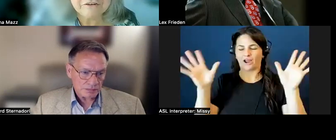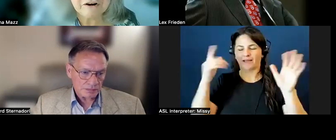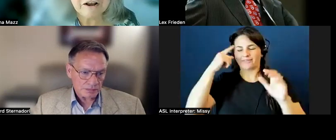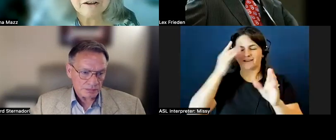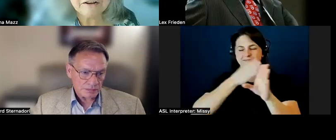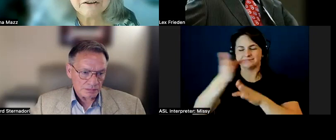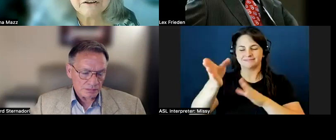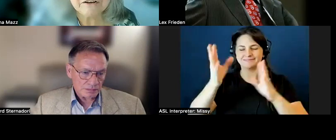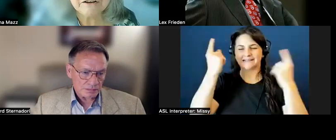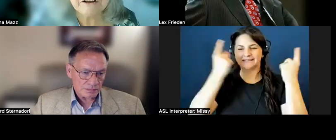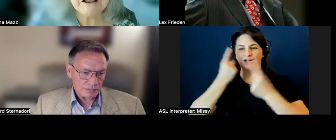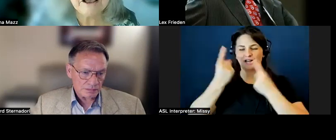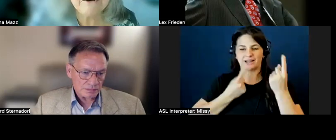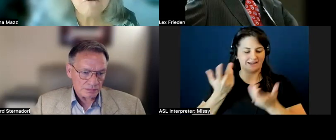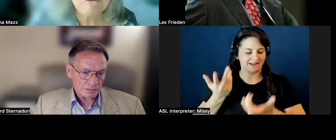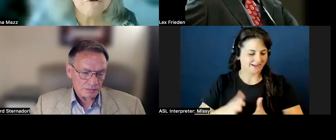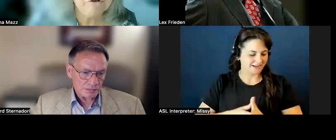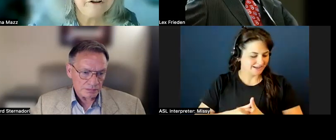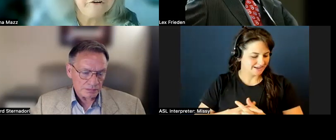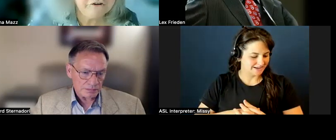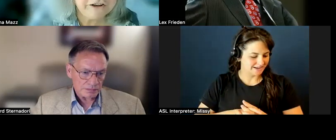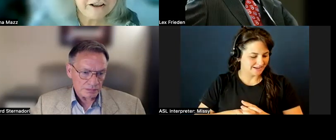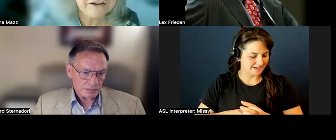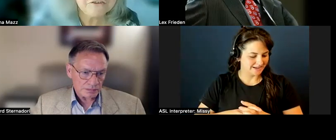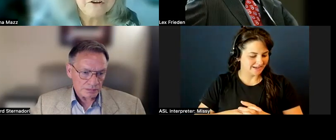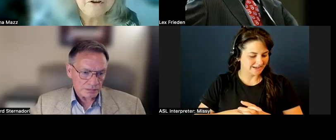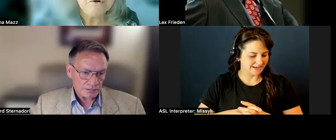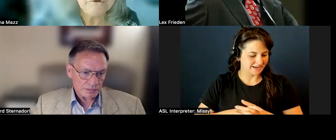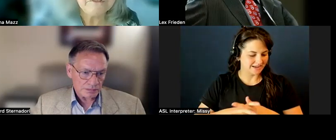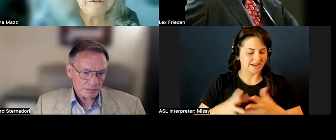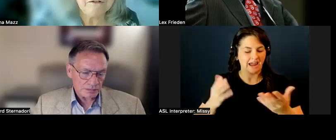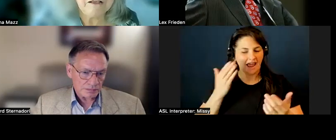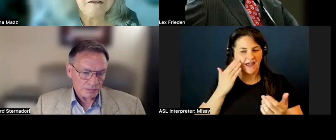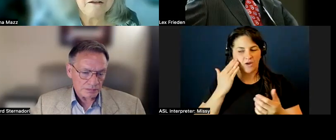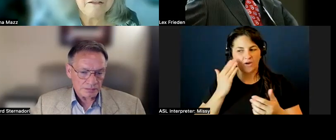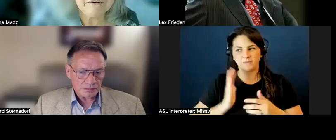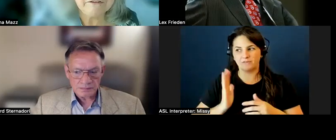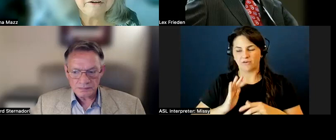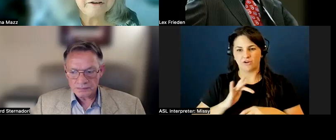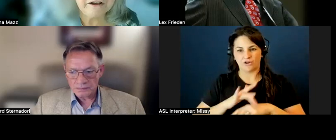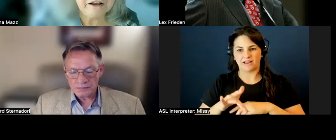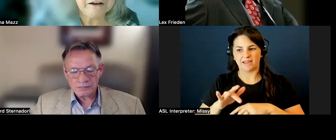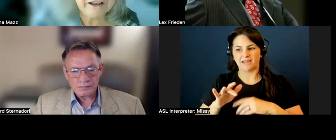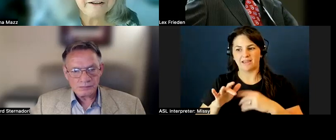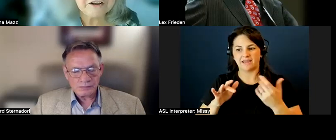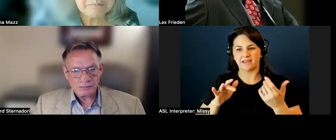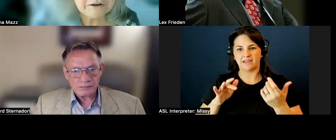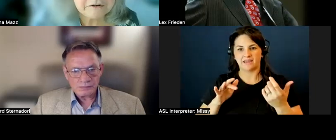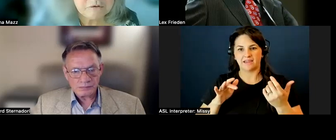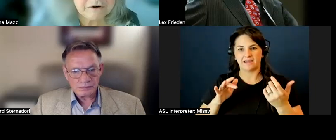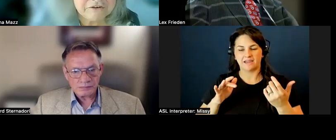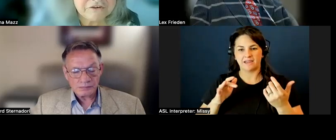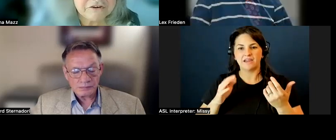really consider. I know in early days with a lot of the gay